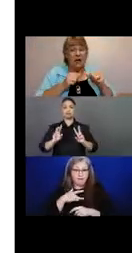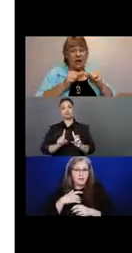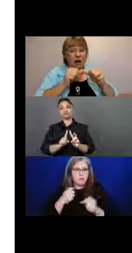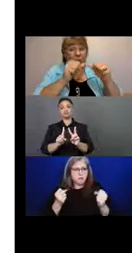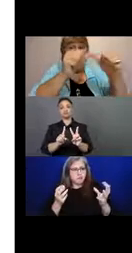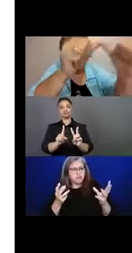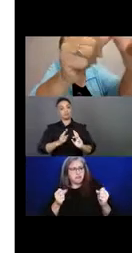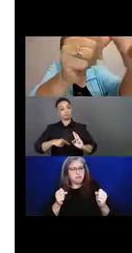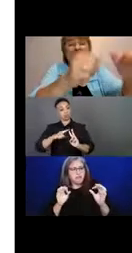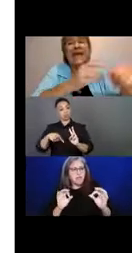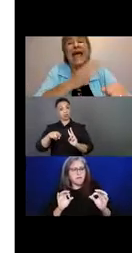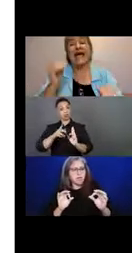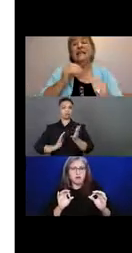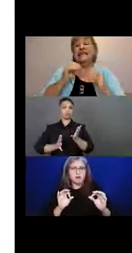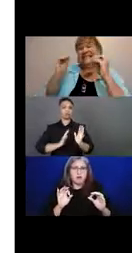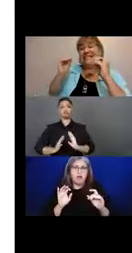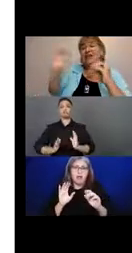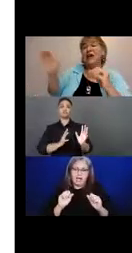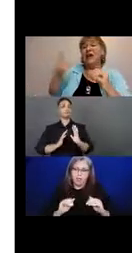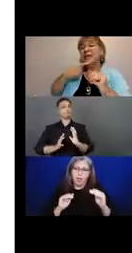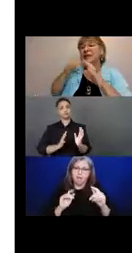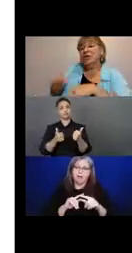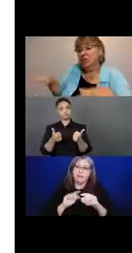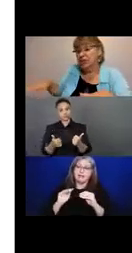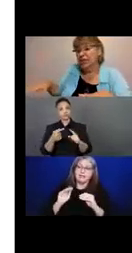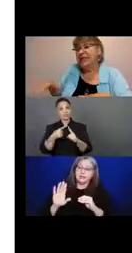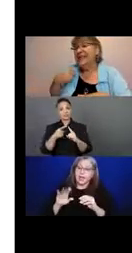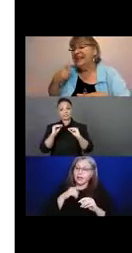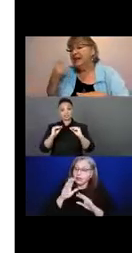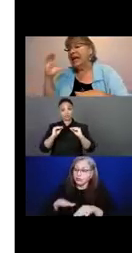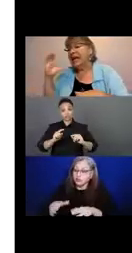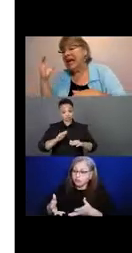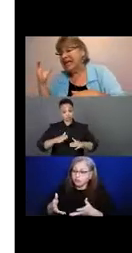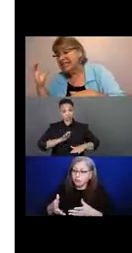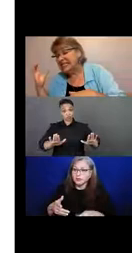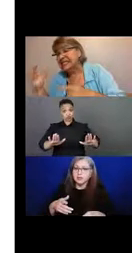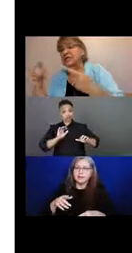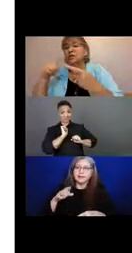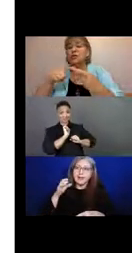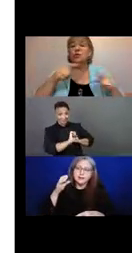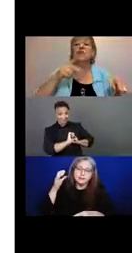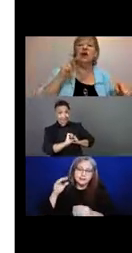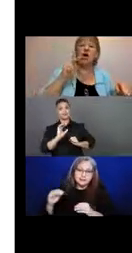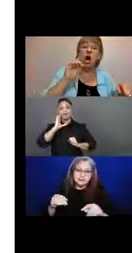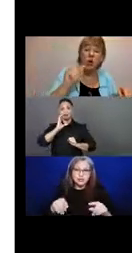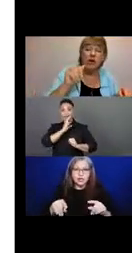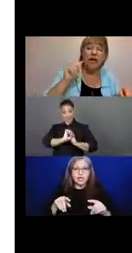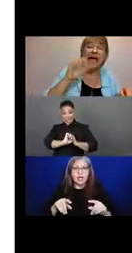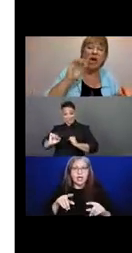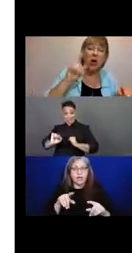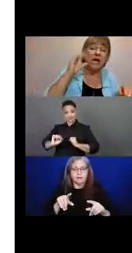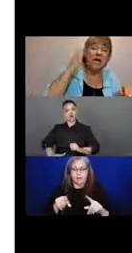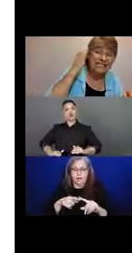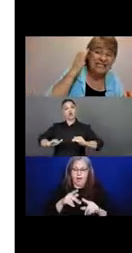signing all the way and teaching their hearing children, the hearing cousins, to the CODA